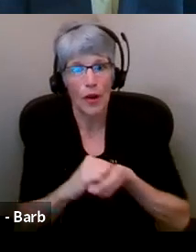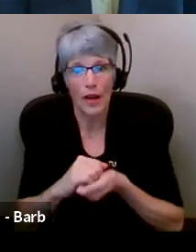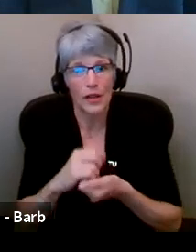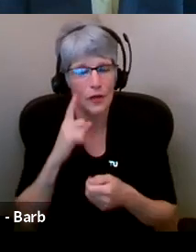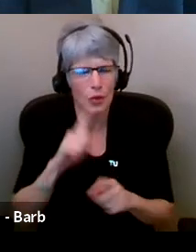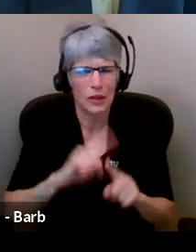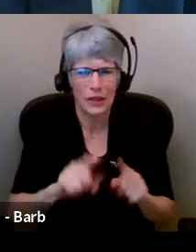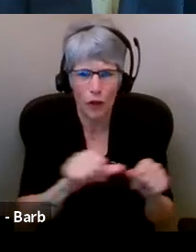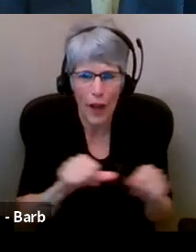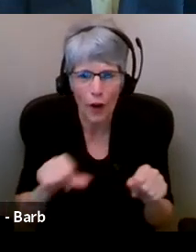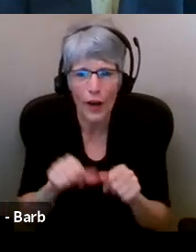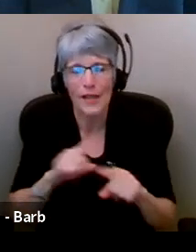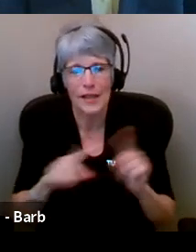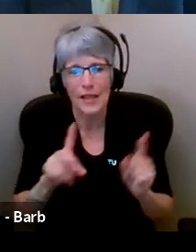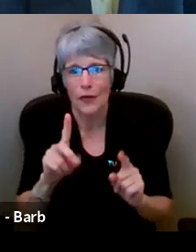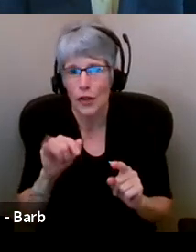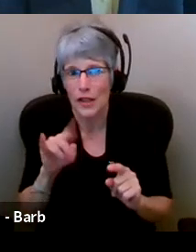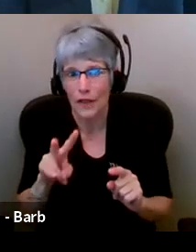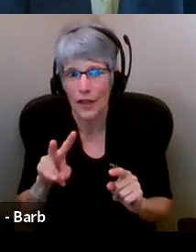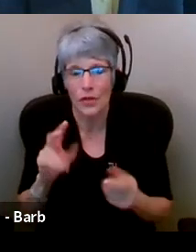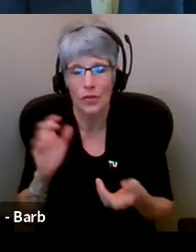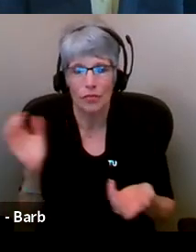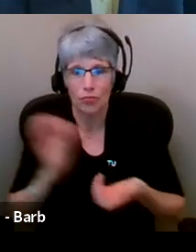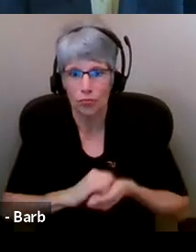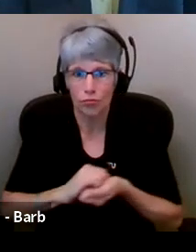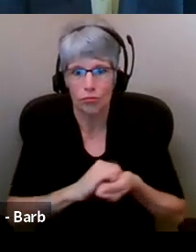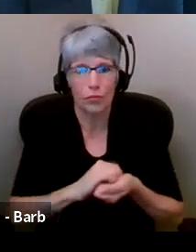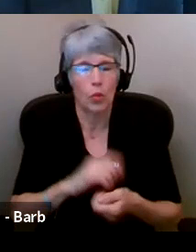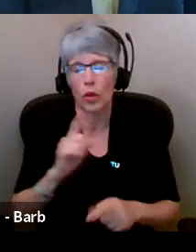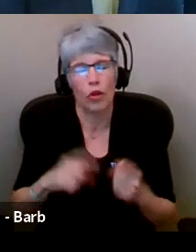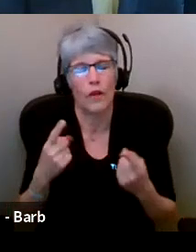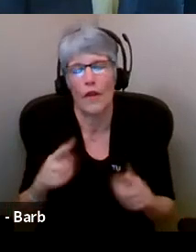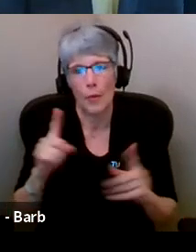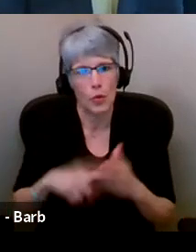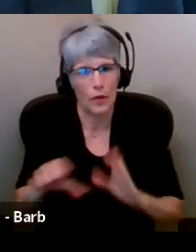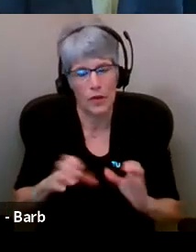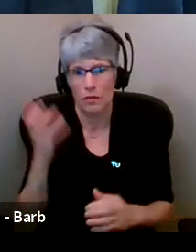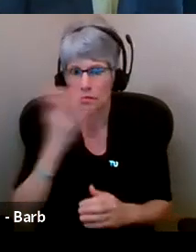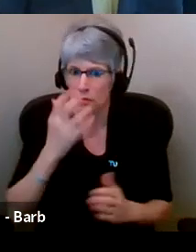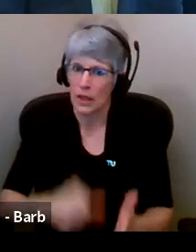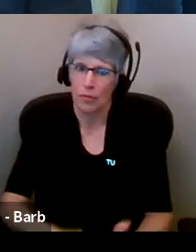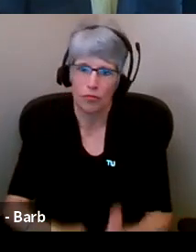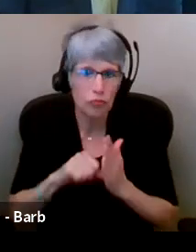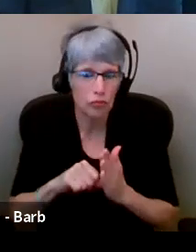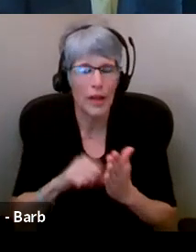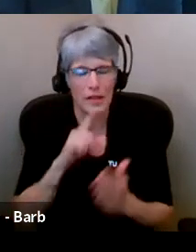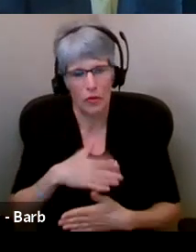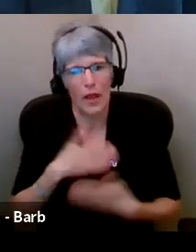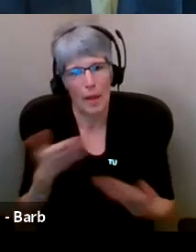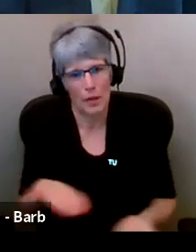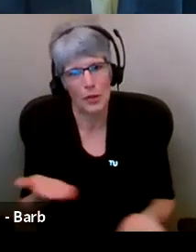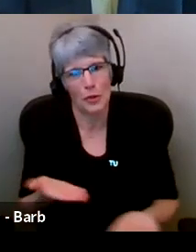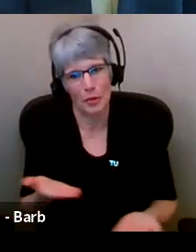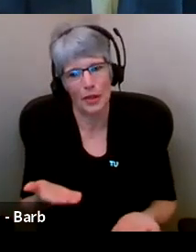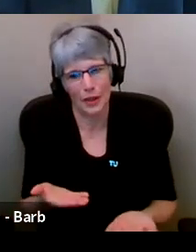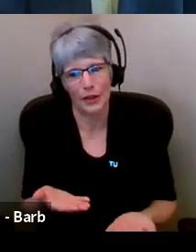divisions. Without that, we could not have accomplished what we have. It's just super impressive, and I too are very happy to be here. It's a testament to